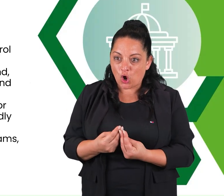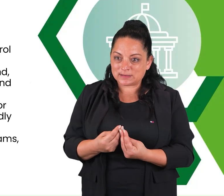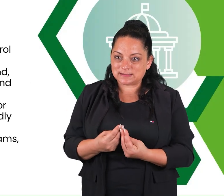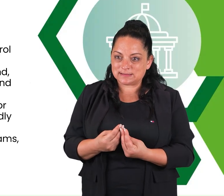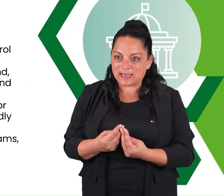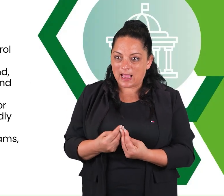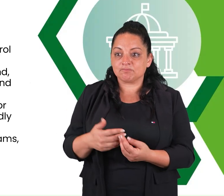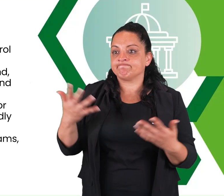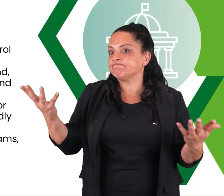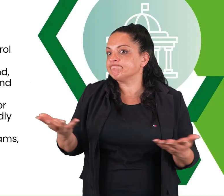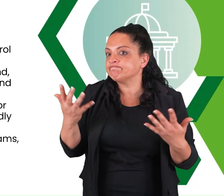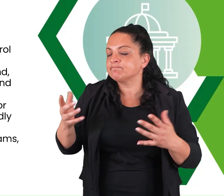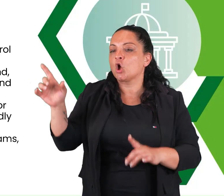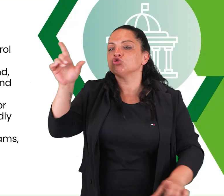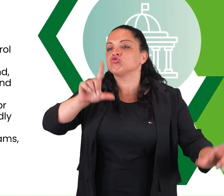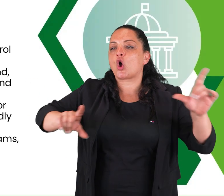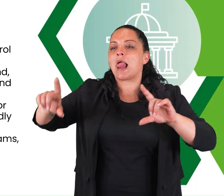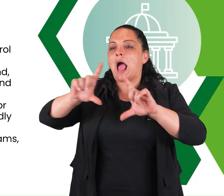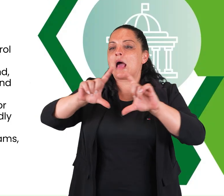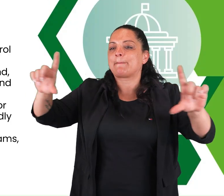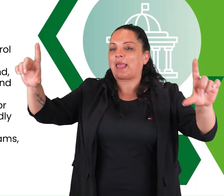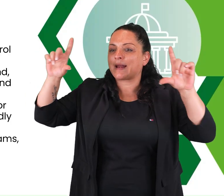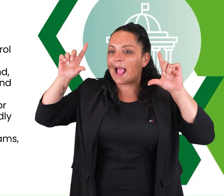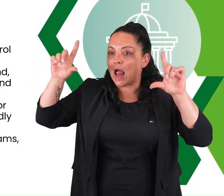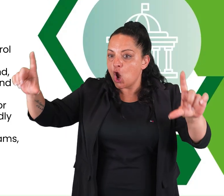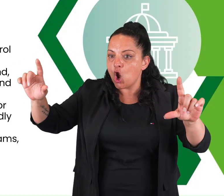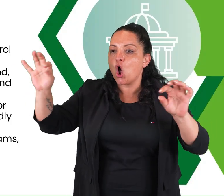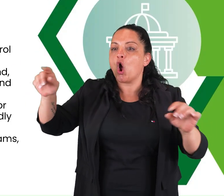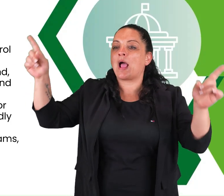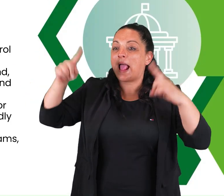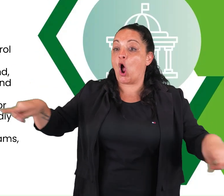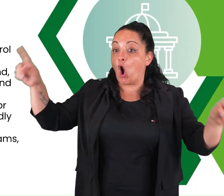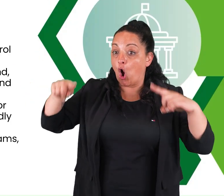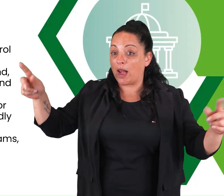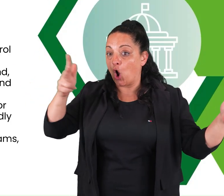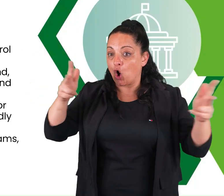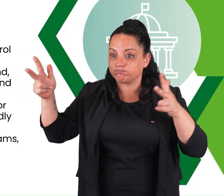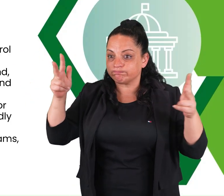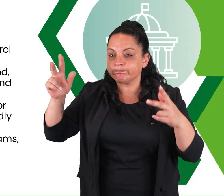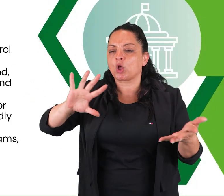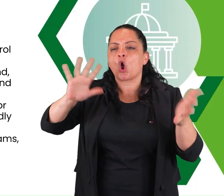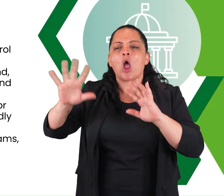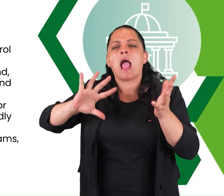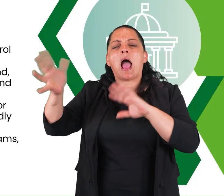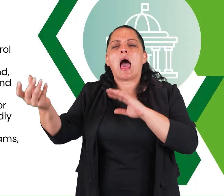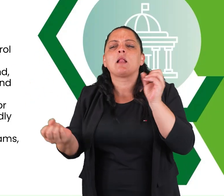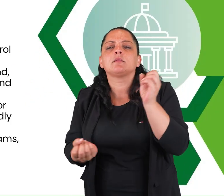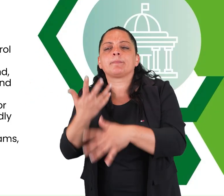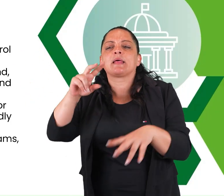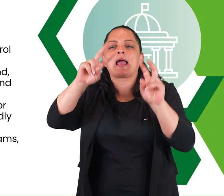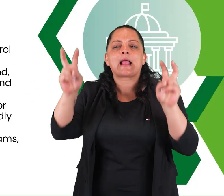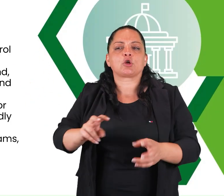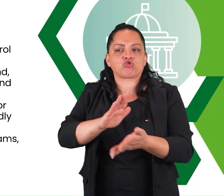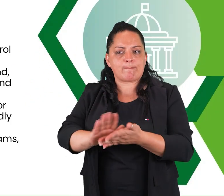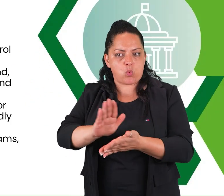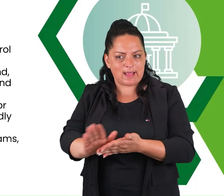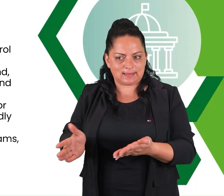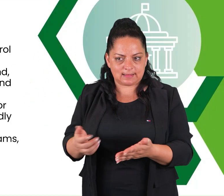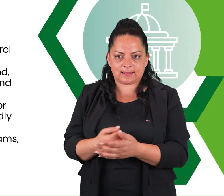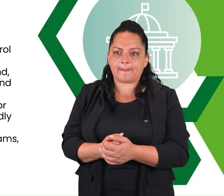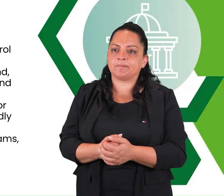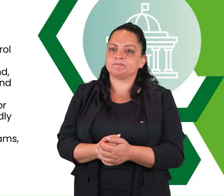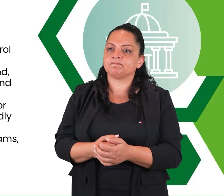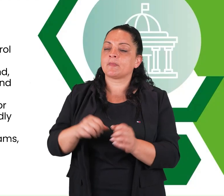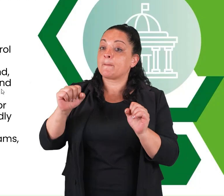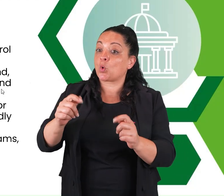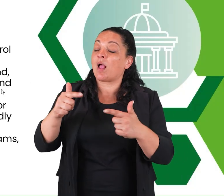by supporting, for example, solar panels installation, wind turbines, and other clean energy sources.